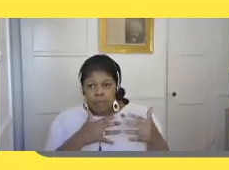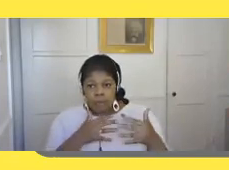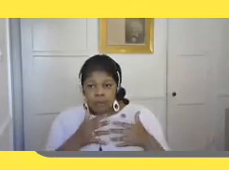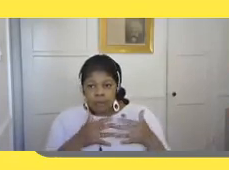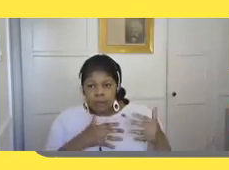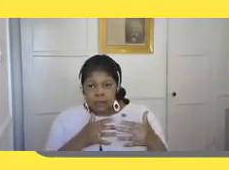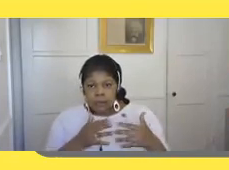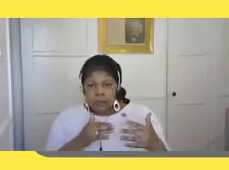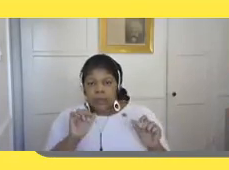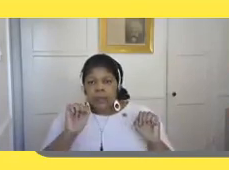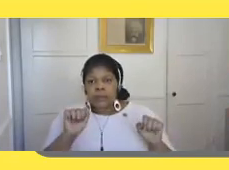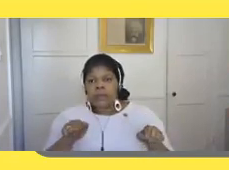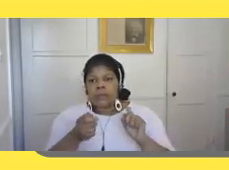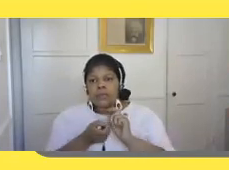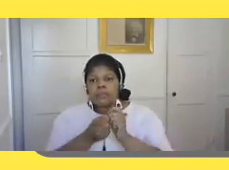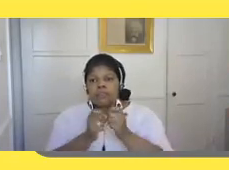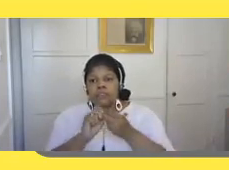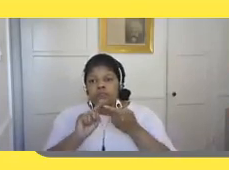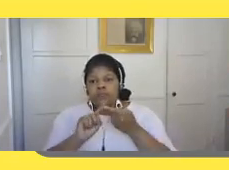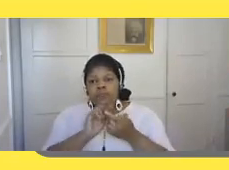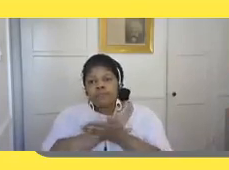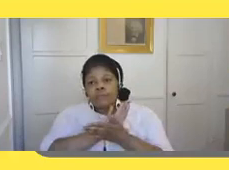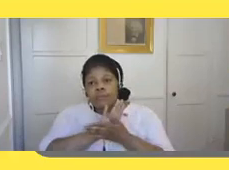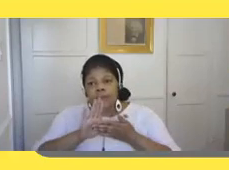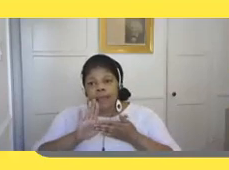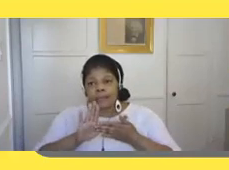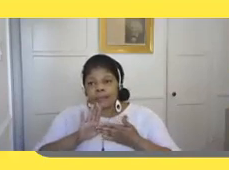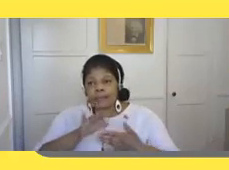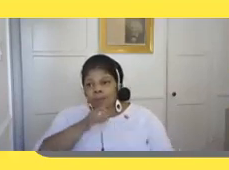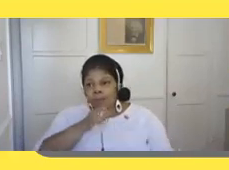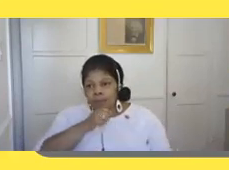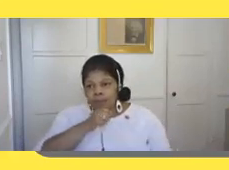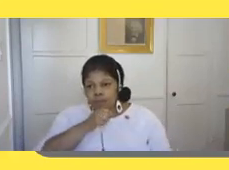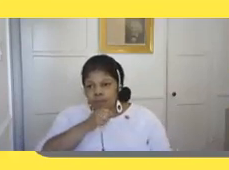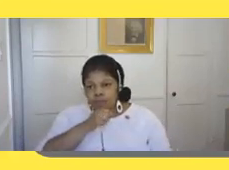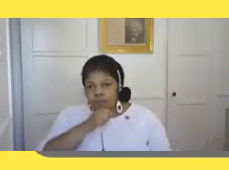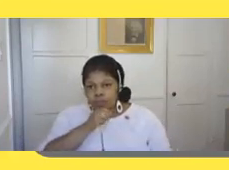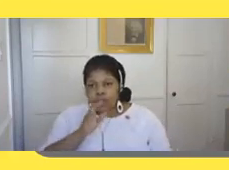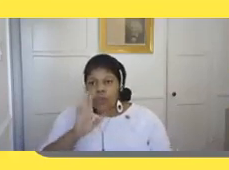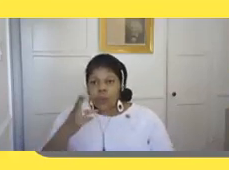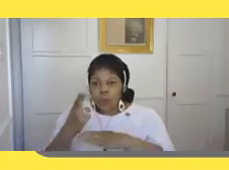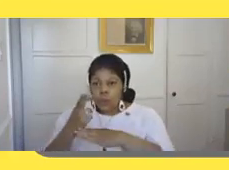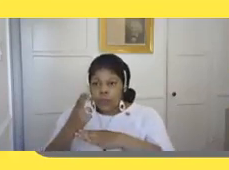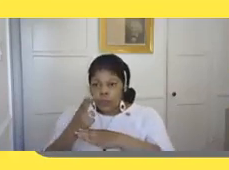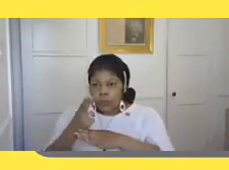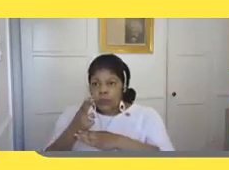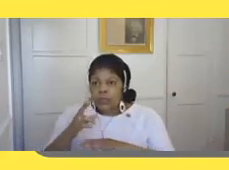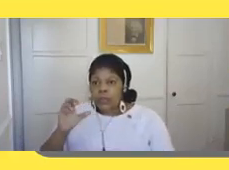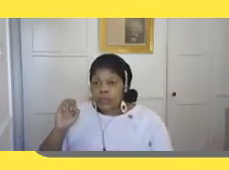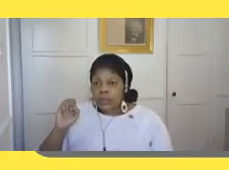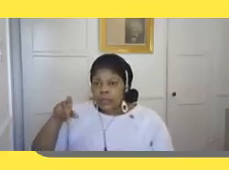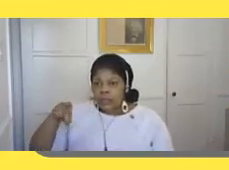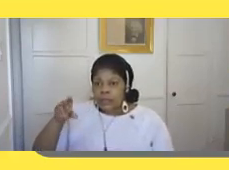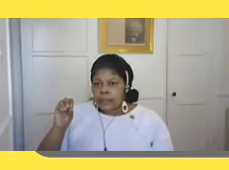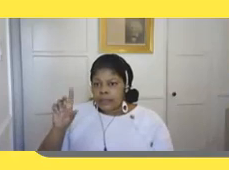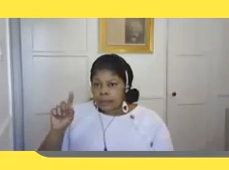to a nice orange. That's what we're gonna use right now. We're gonna use a spot color. Okay.